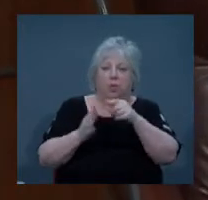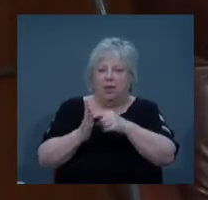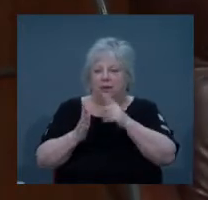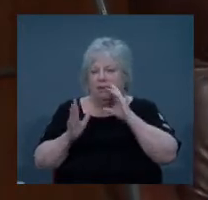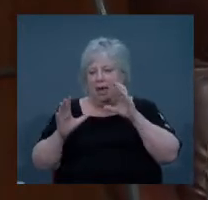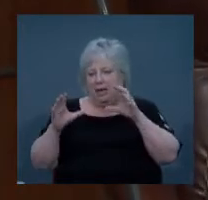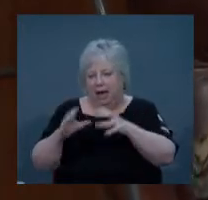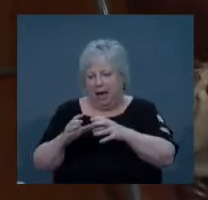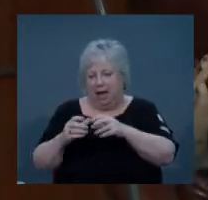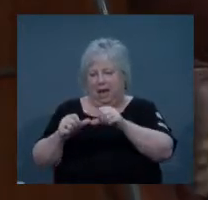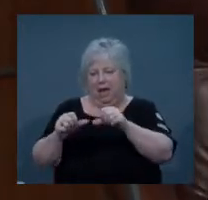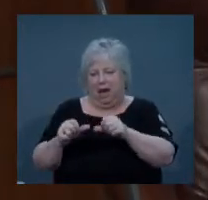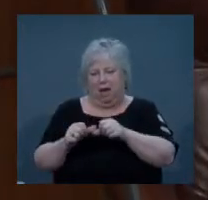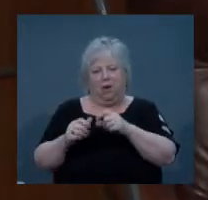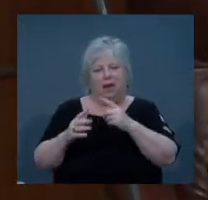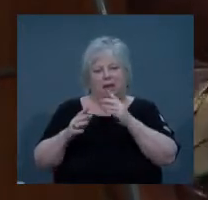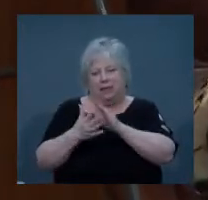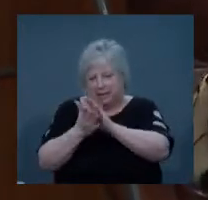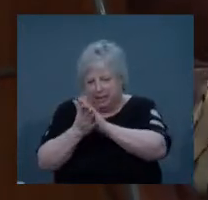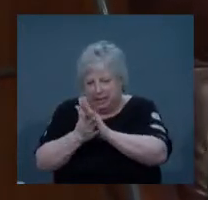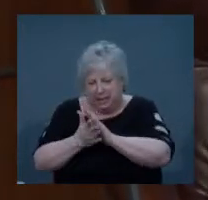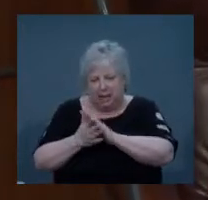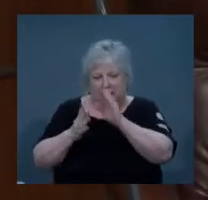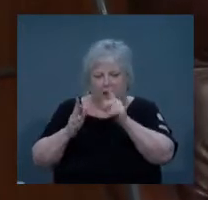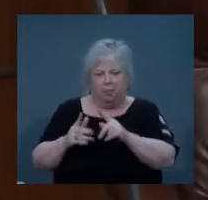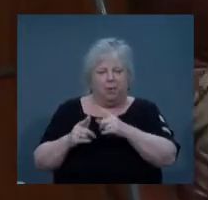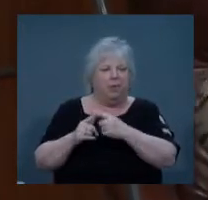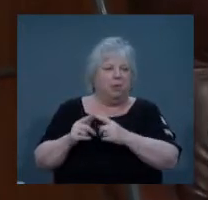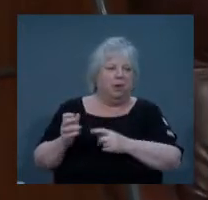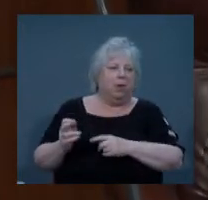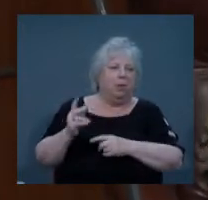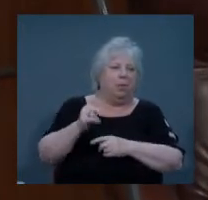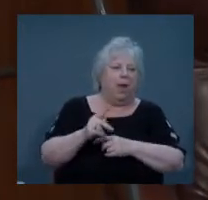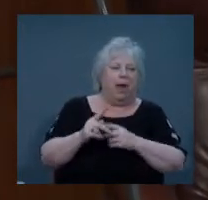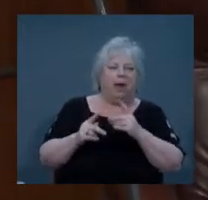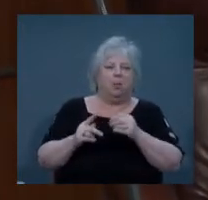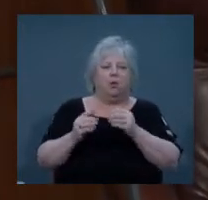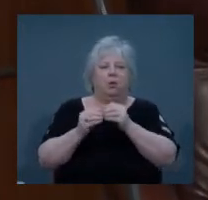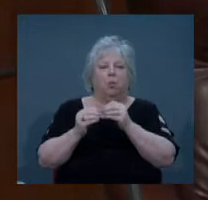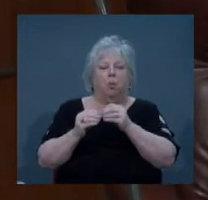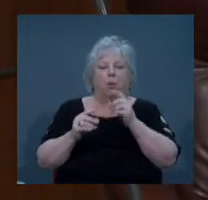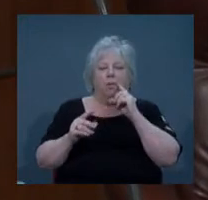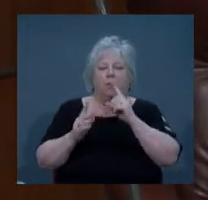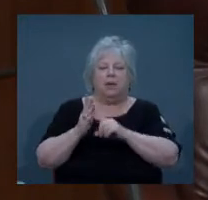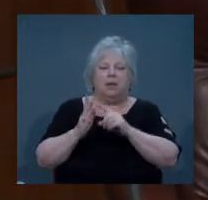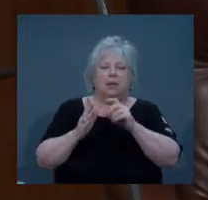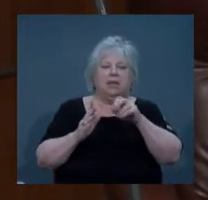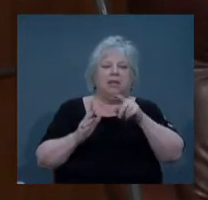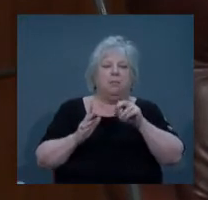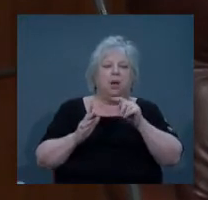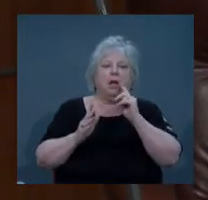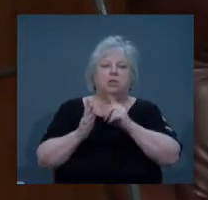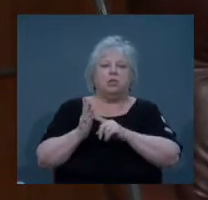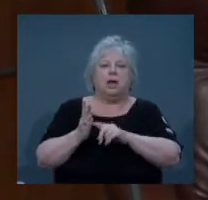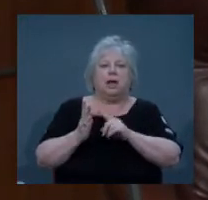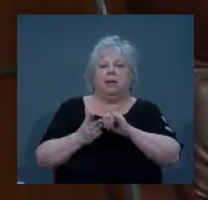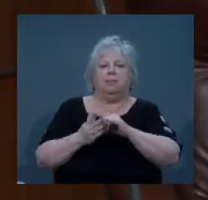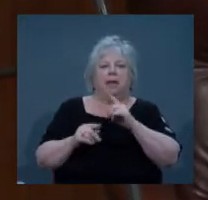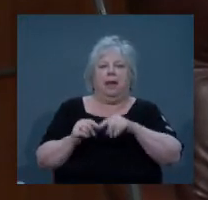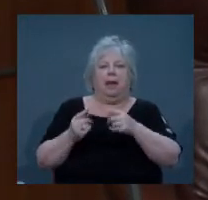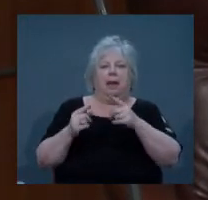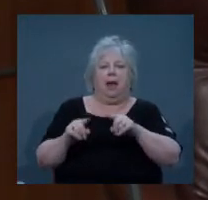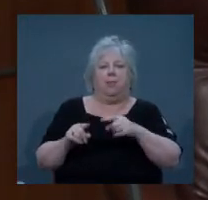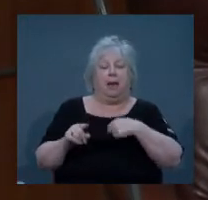Let's systematically go through here. Let's get it cleaned up. Then we go back and we do more of the spot checking. Can't get that done. So what